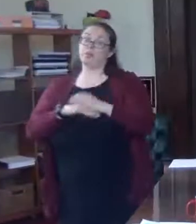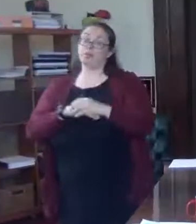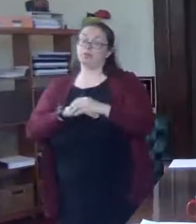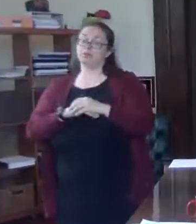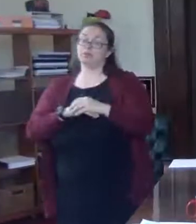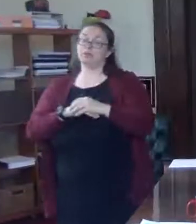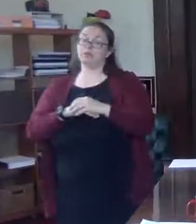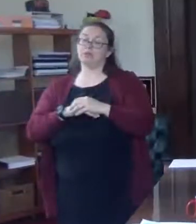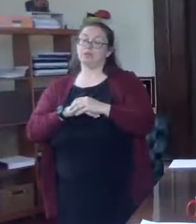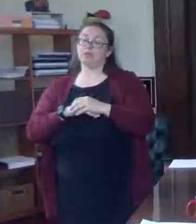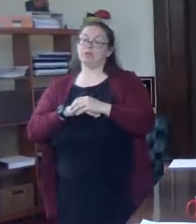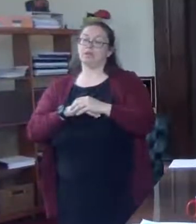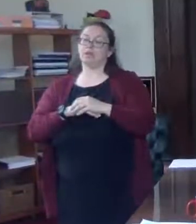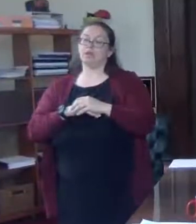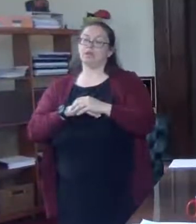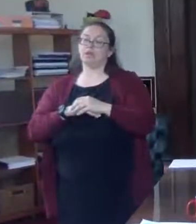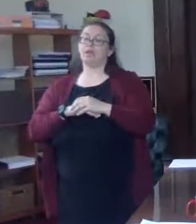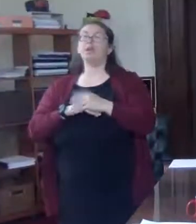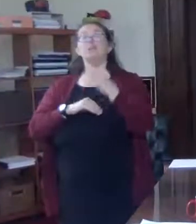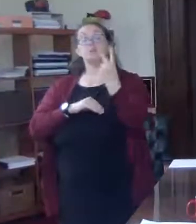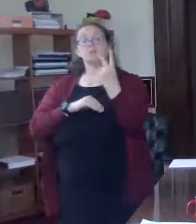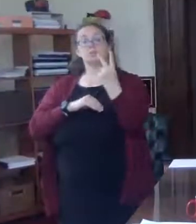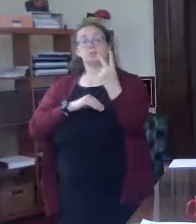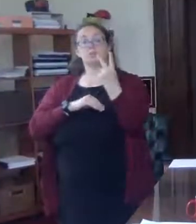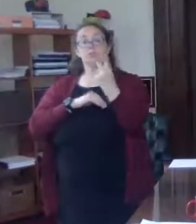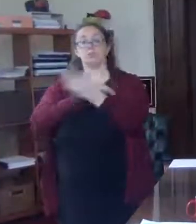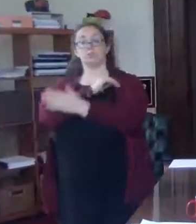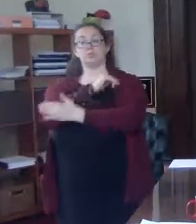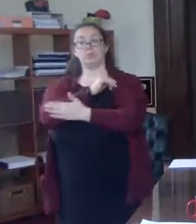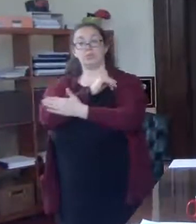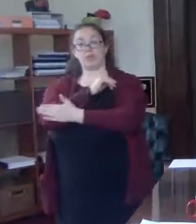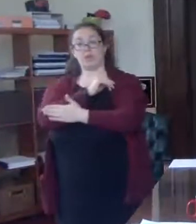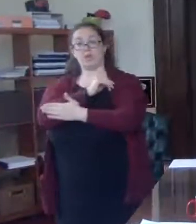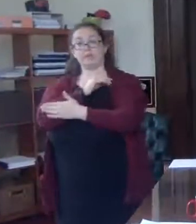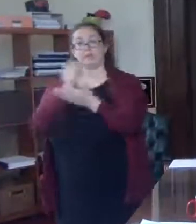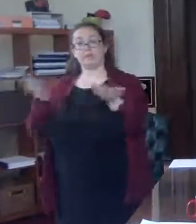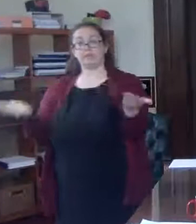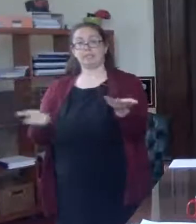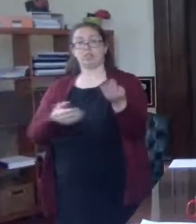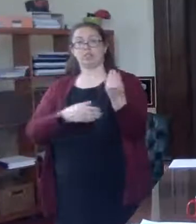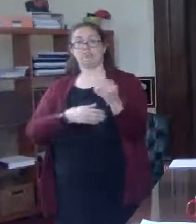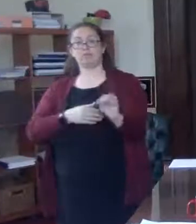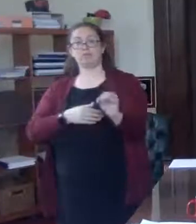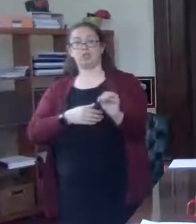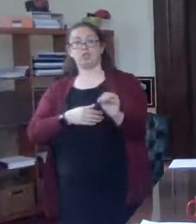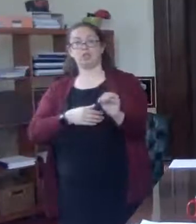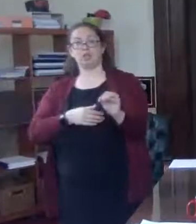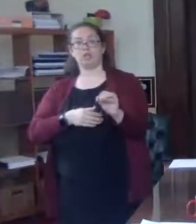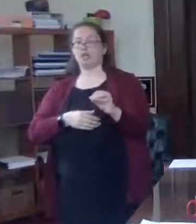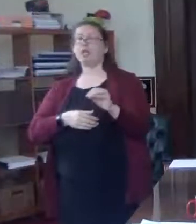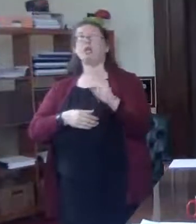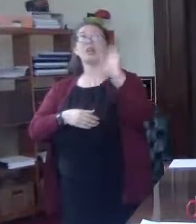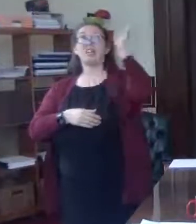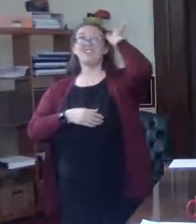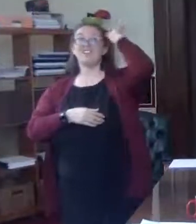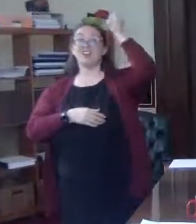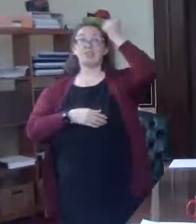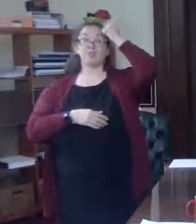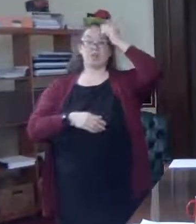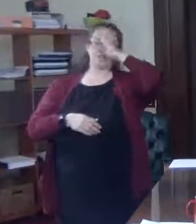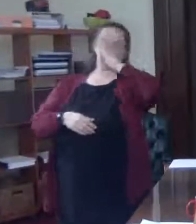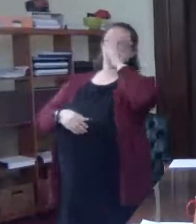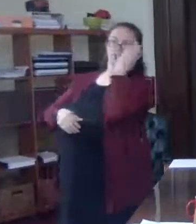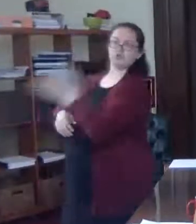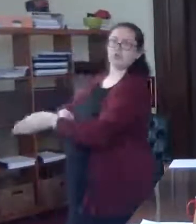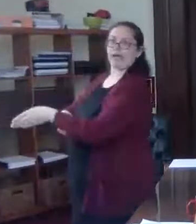might know, there were 2 counties in the state of Missouri which got direct allocations from the federal government. St.